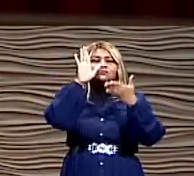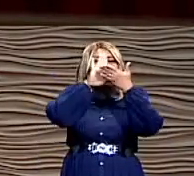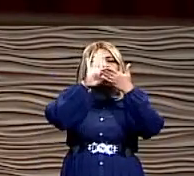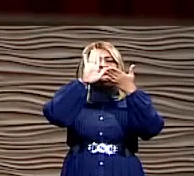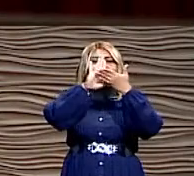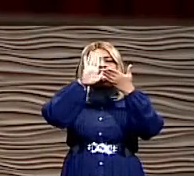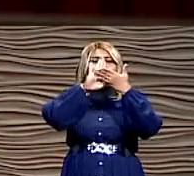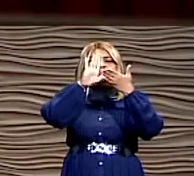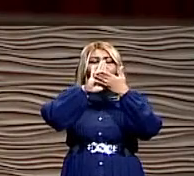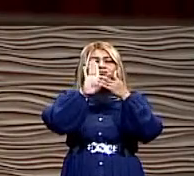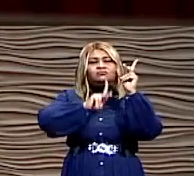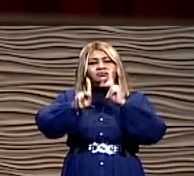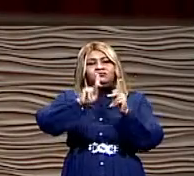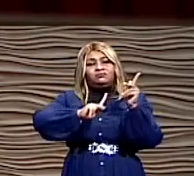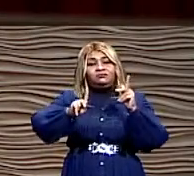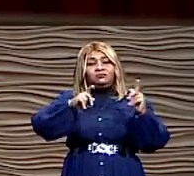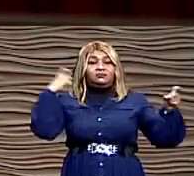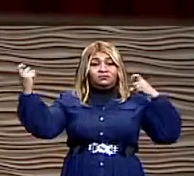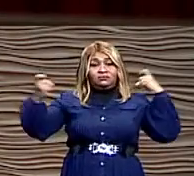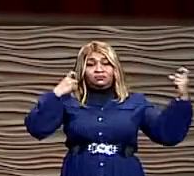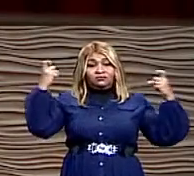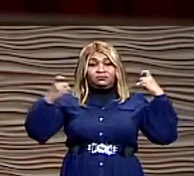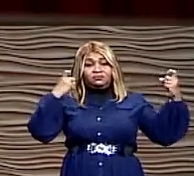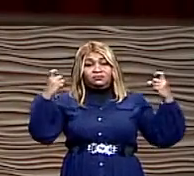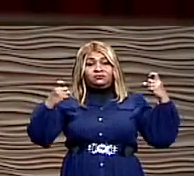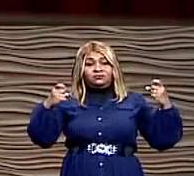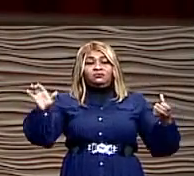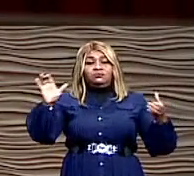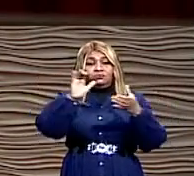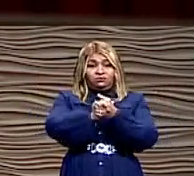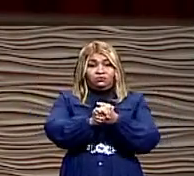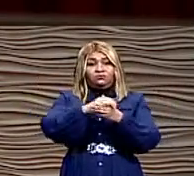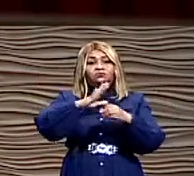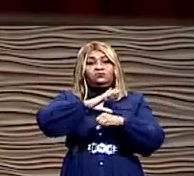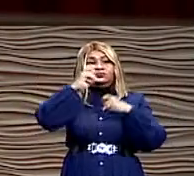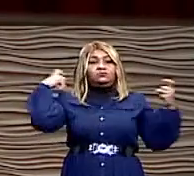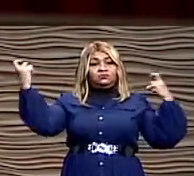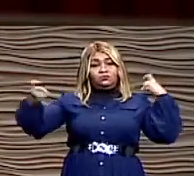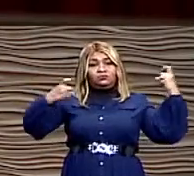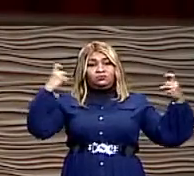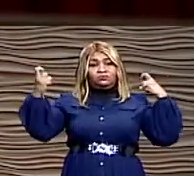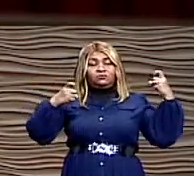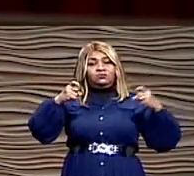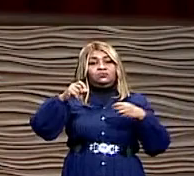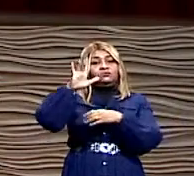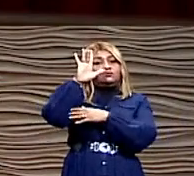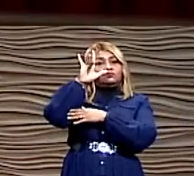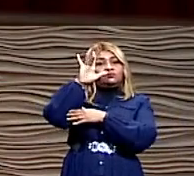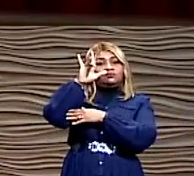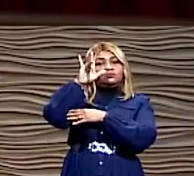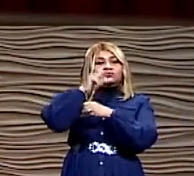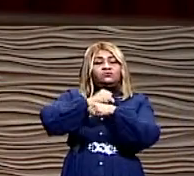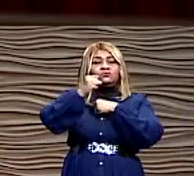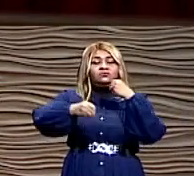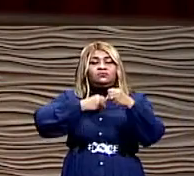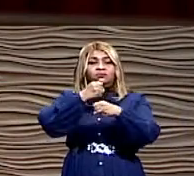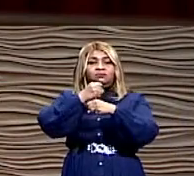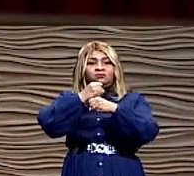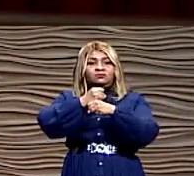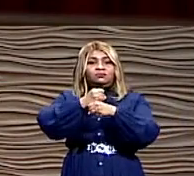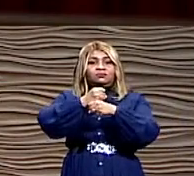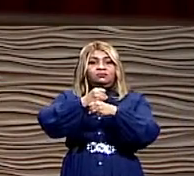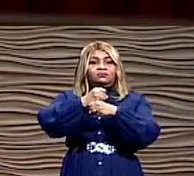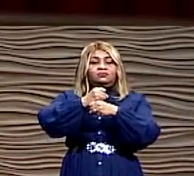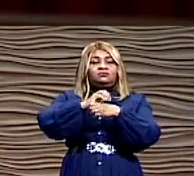to those who are celebrating their wedding anniversaries this morning, celebrating 25 years, Danny and